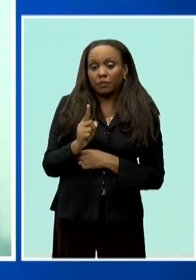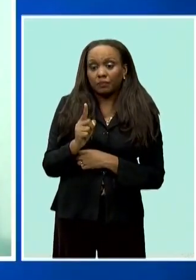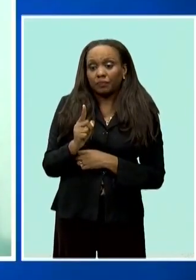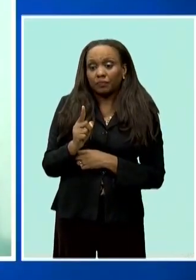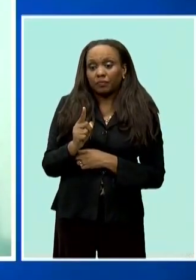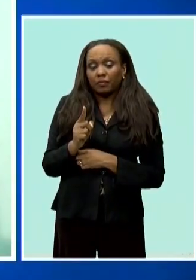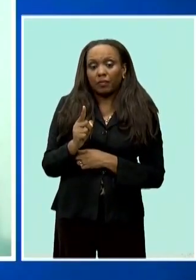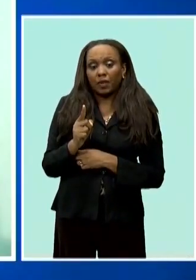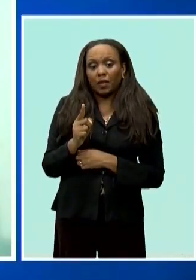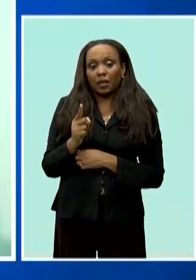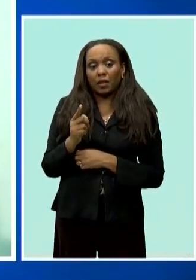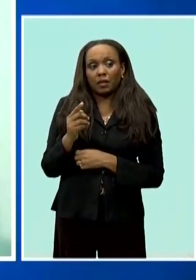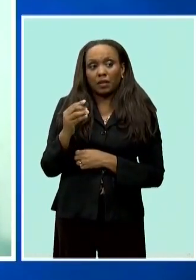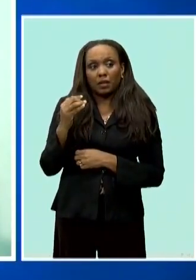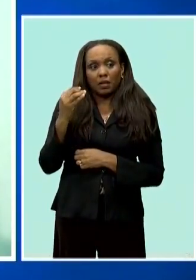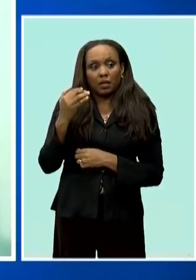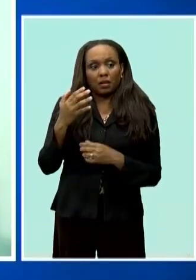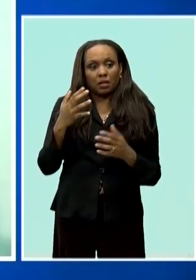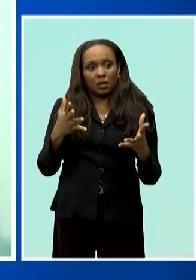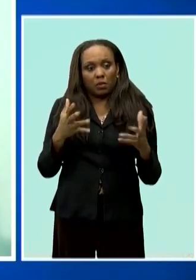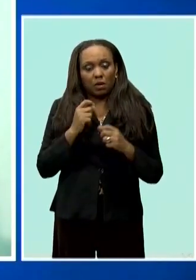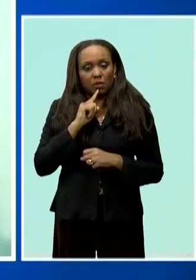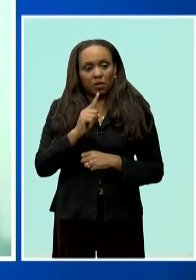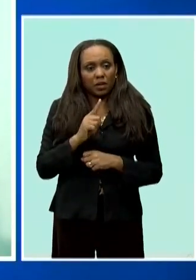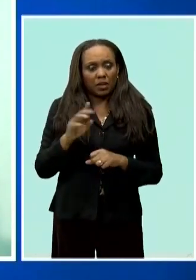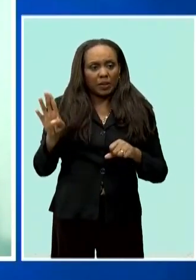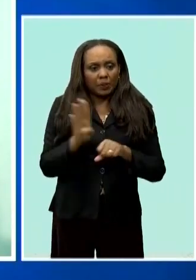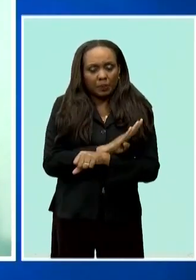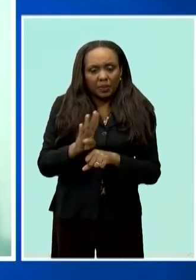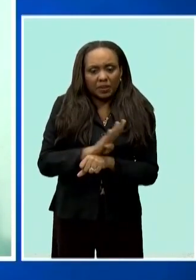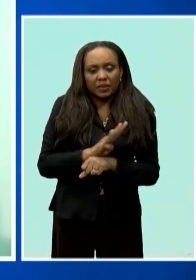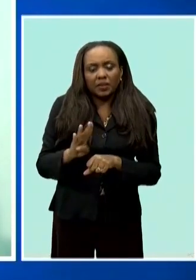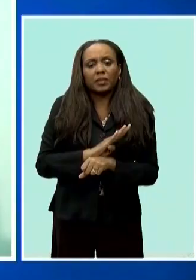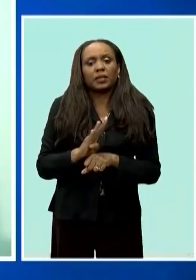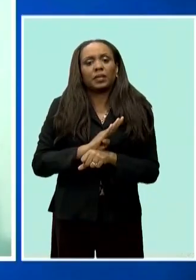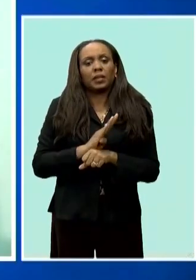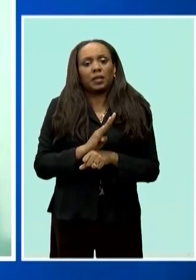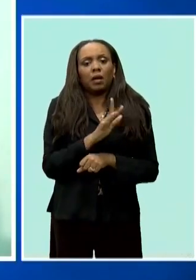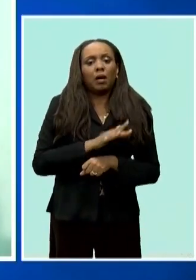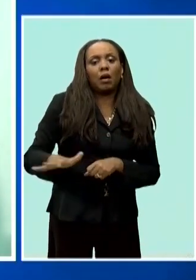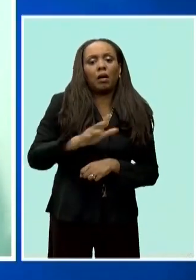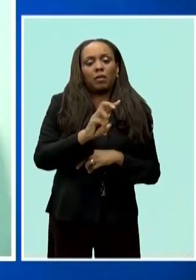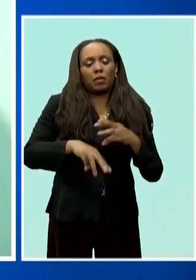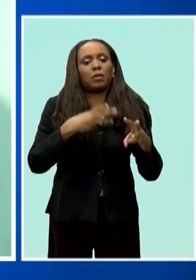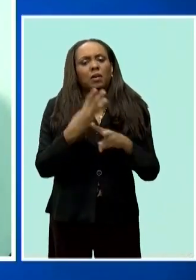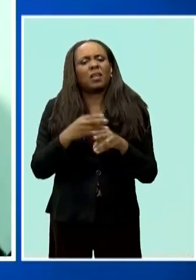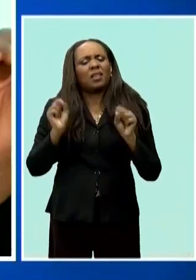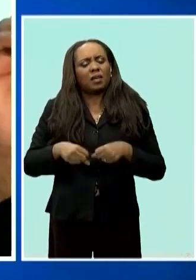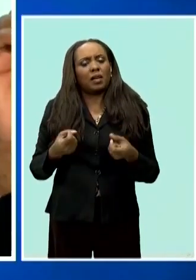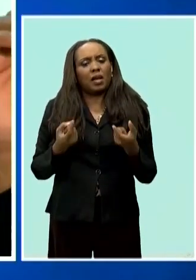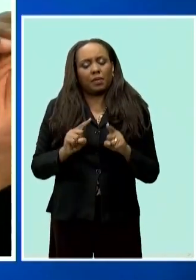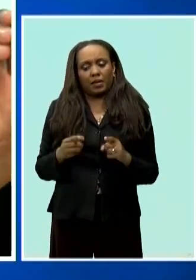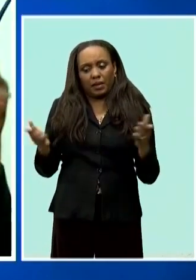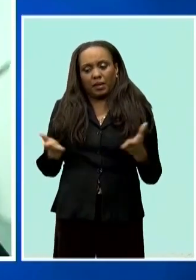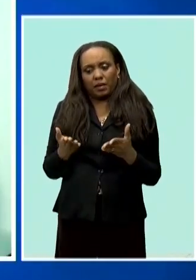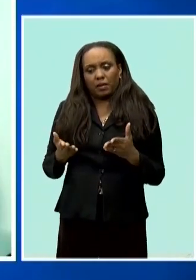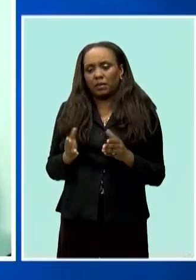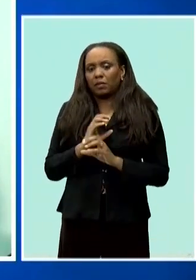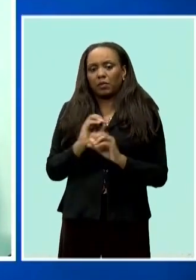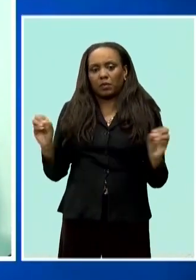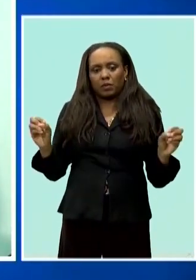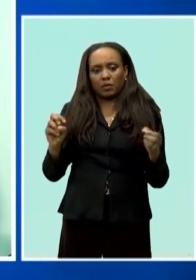Canada. Now, she says government is already working on a regulatory framework that would facilitate medical marijuana. Many of the